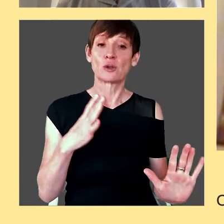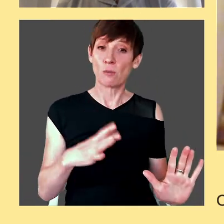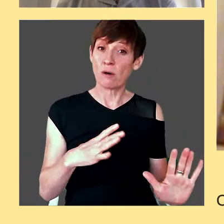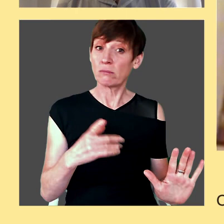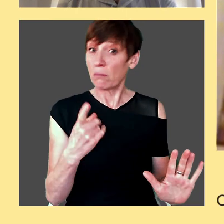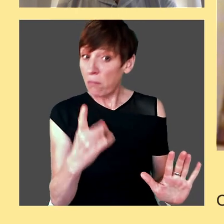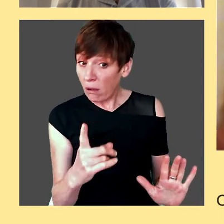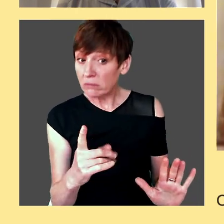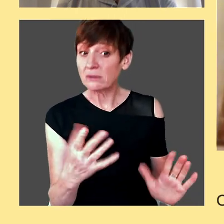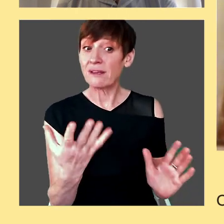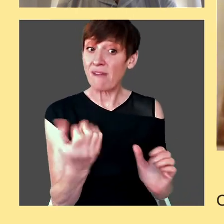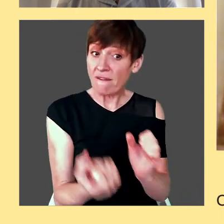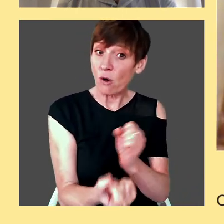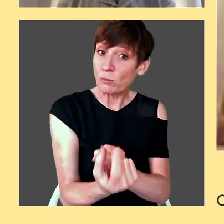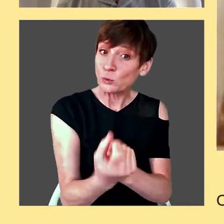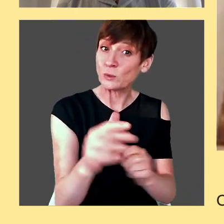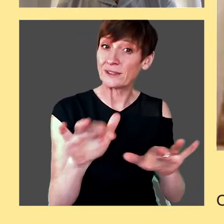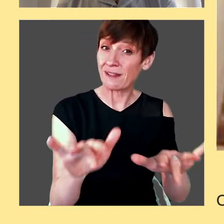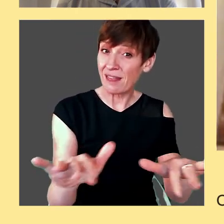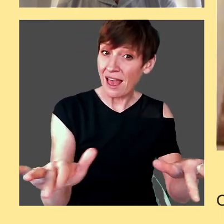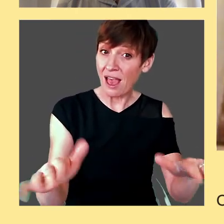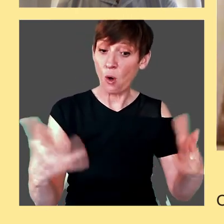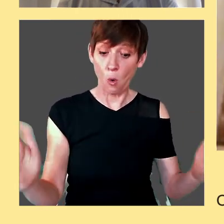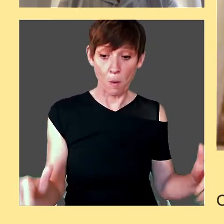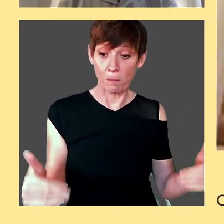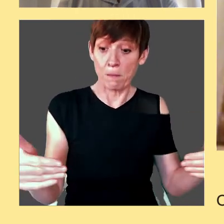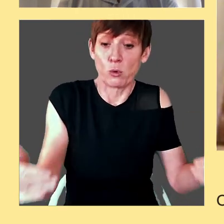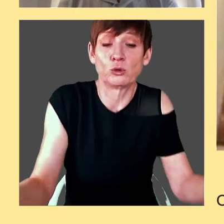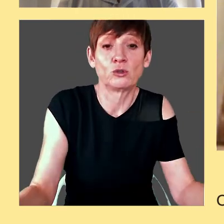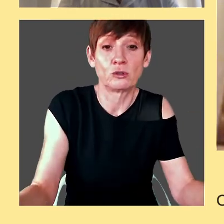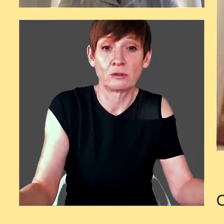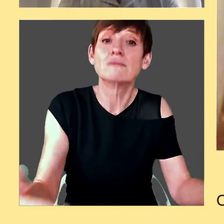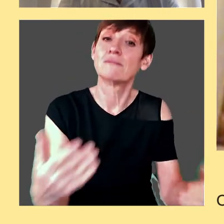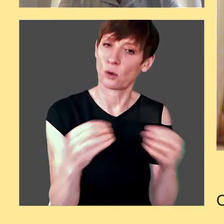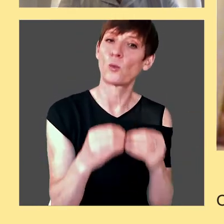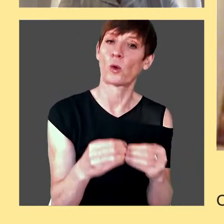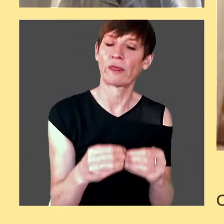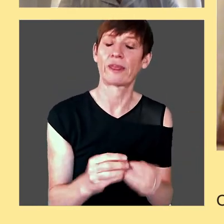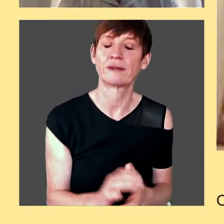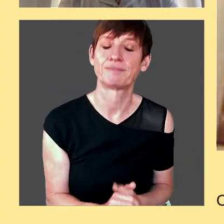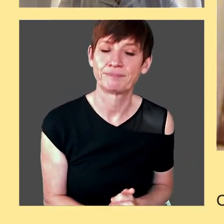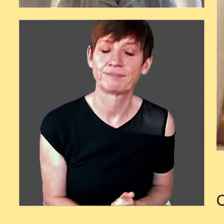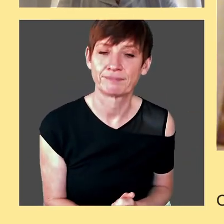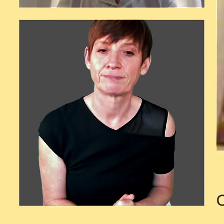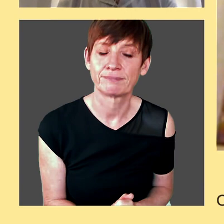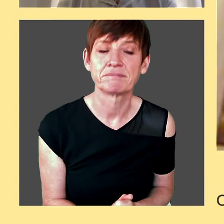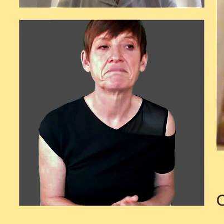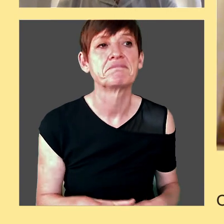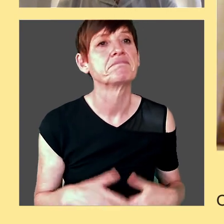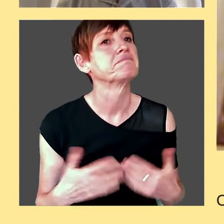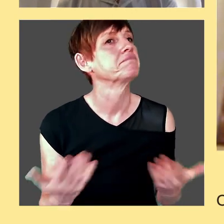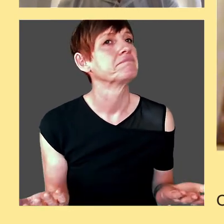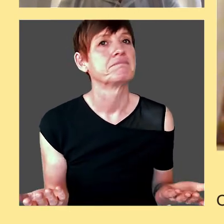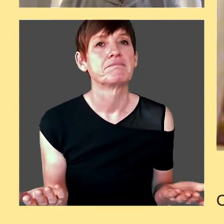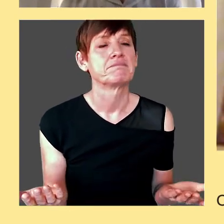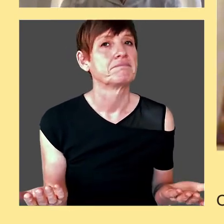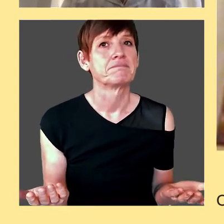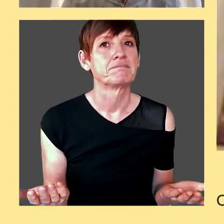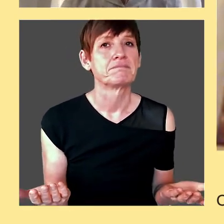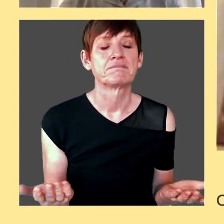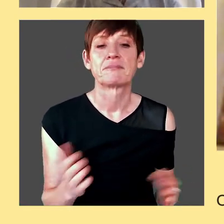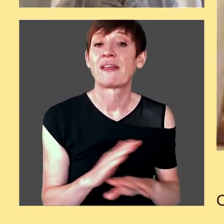If it connect you with or push you forward, do it. But if you there is no